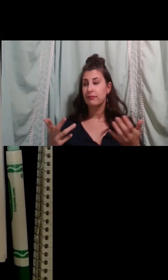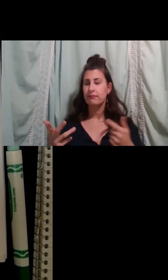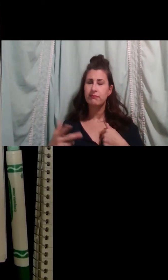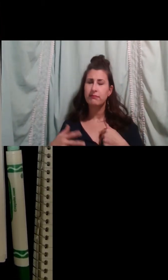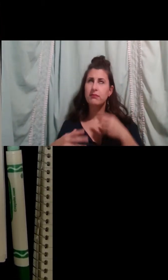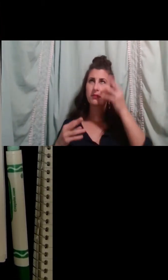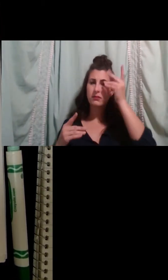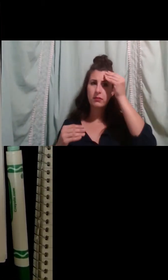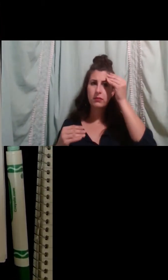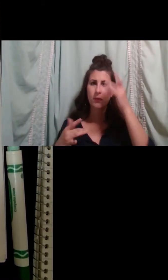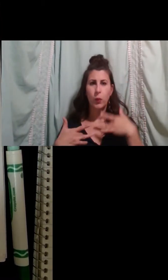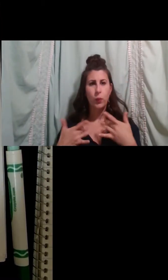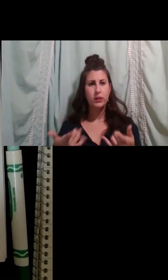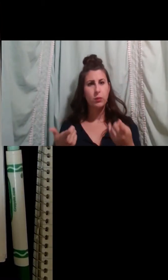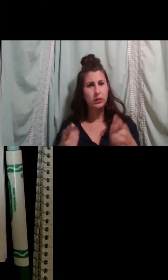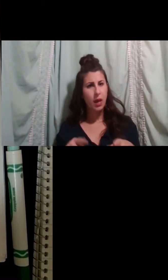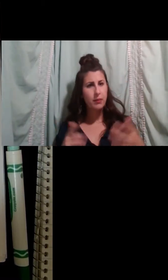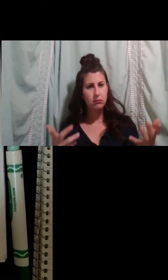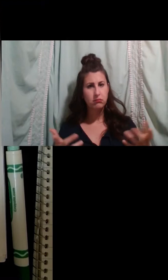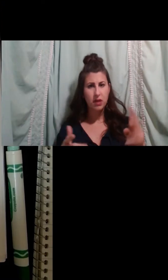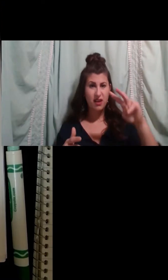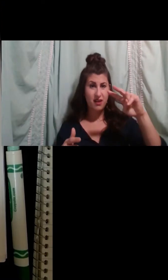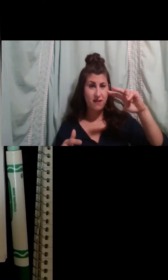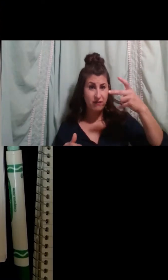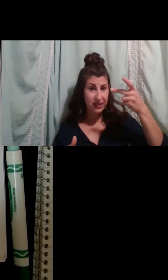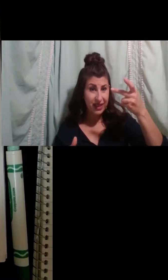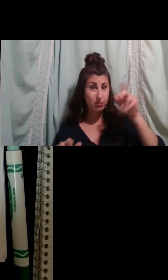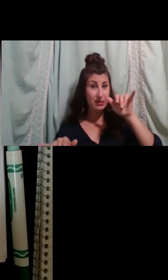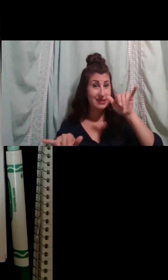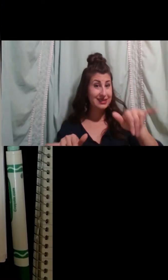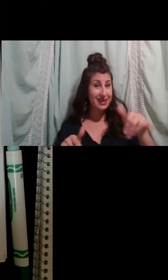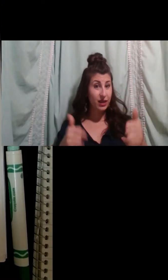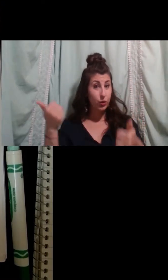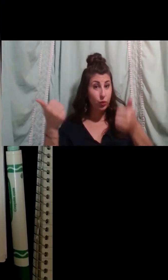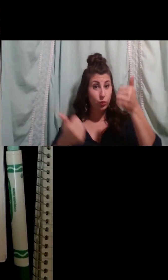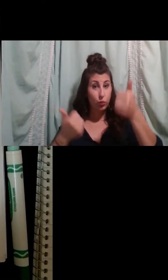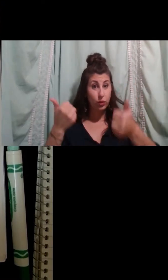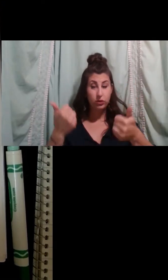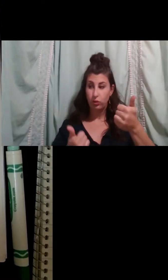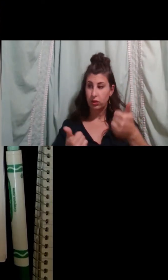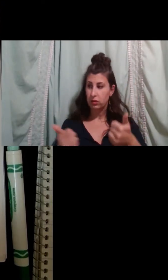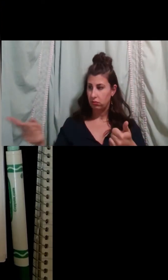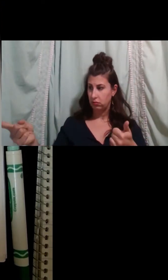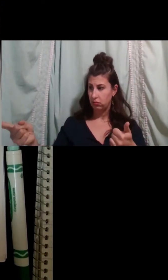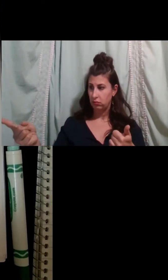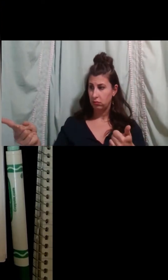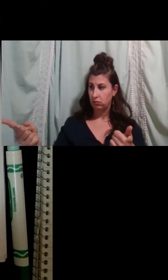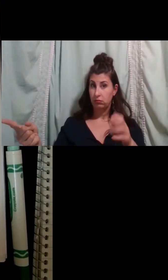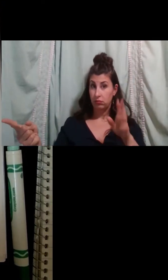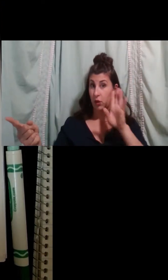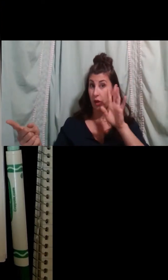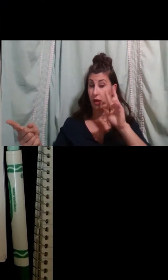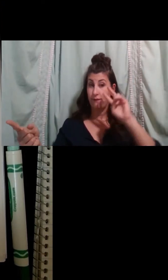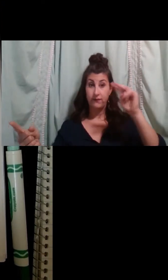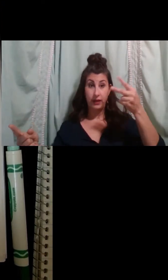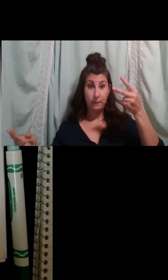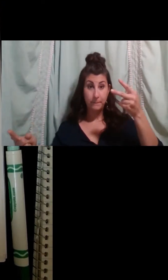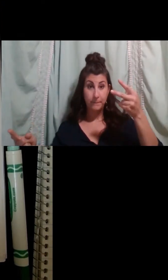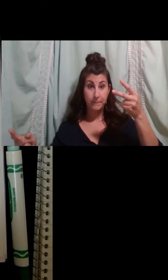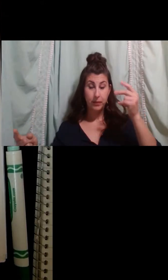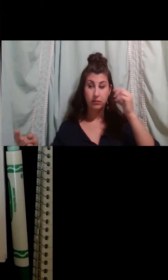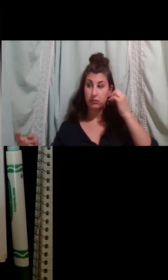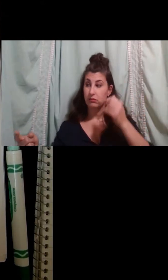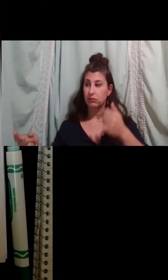Then I'm going to ask myself, what's happening? Is this going to flip or is it going to stay on the top? It is going to